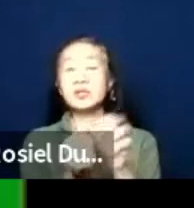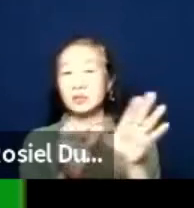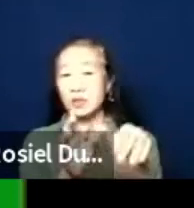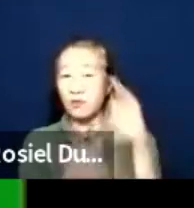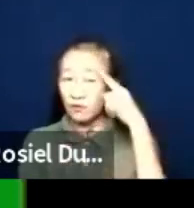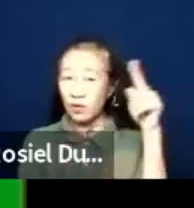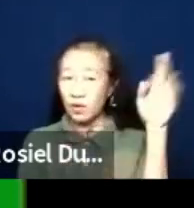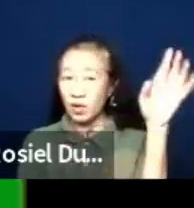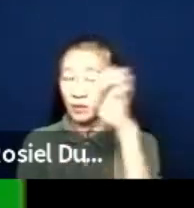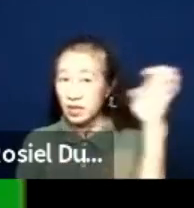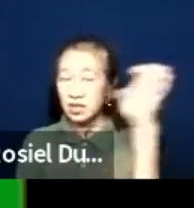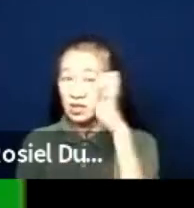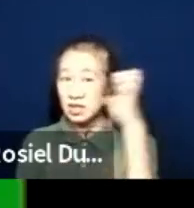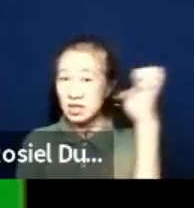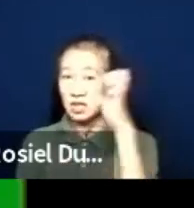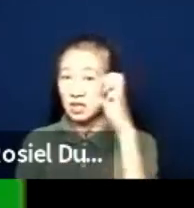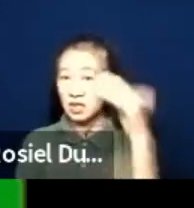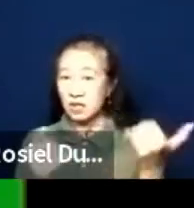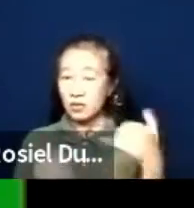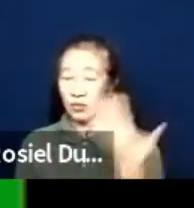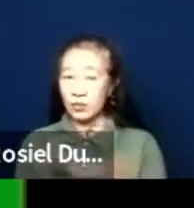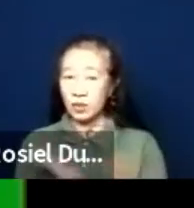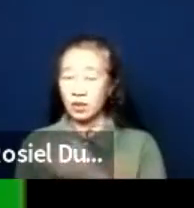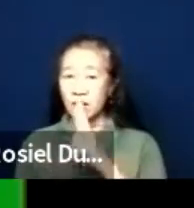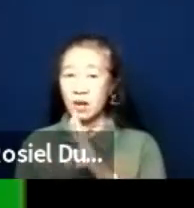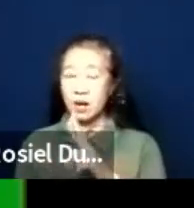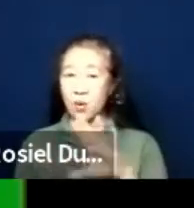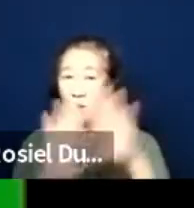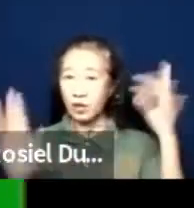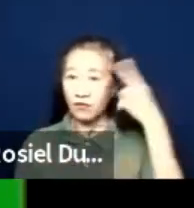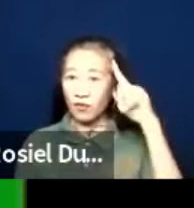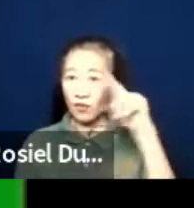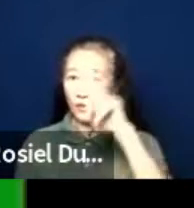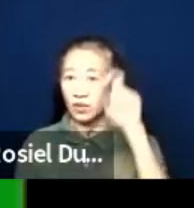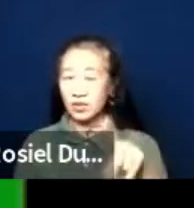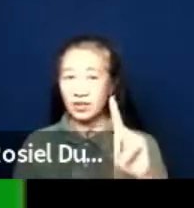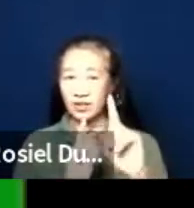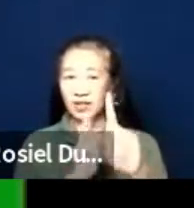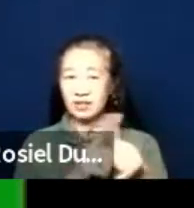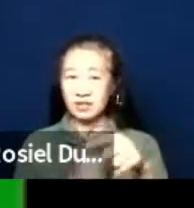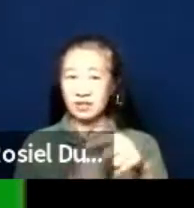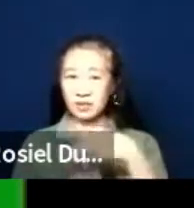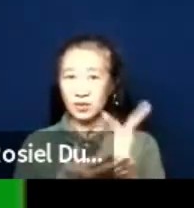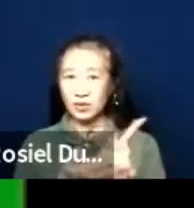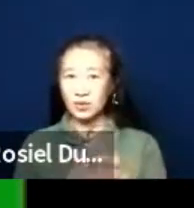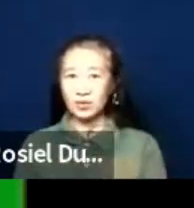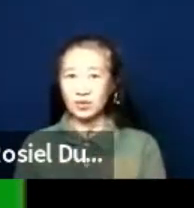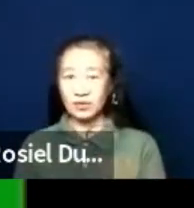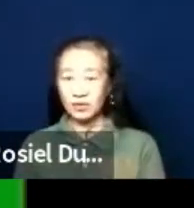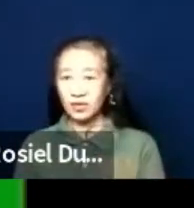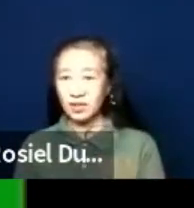emergencies. And now we are open for a question and answer portion. Thank you very much.